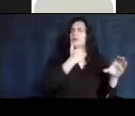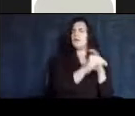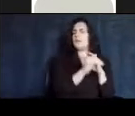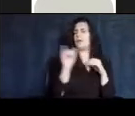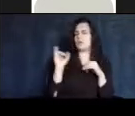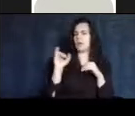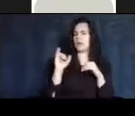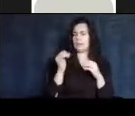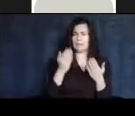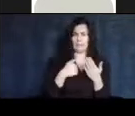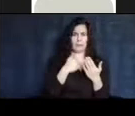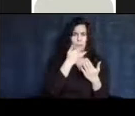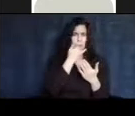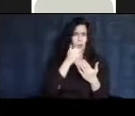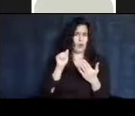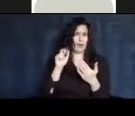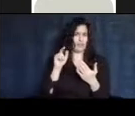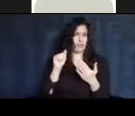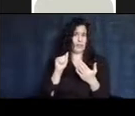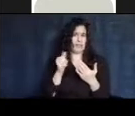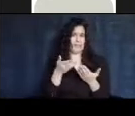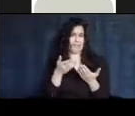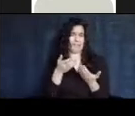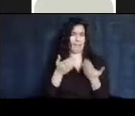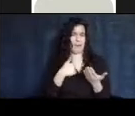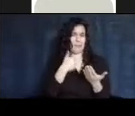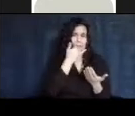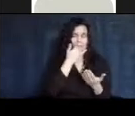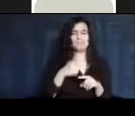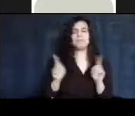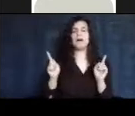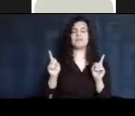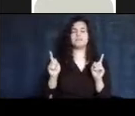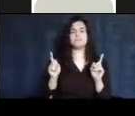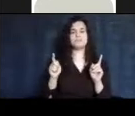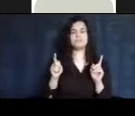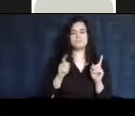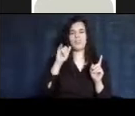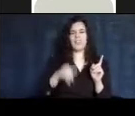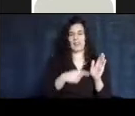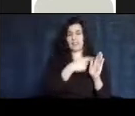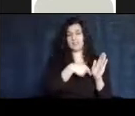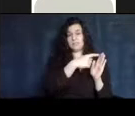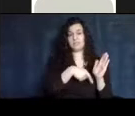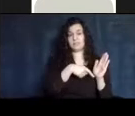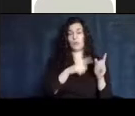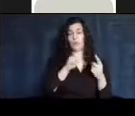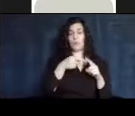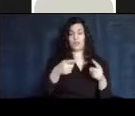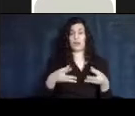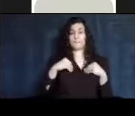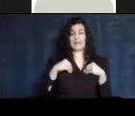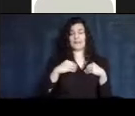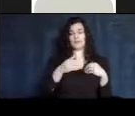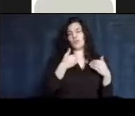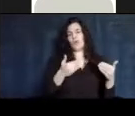Correct me if I'm wrong, Angela, that's not correct. But you should get that once you've been admitted to the university.